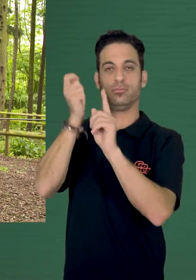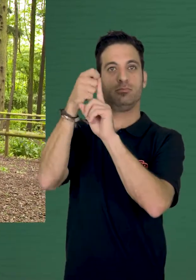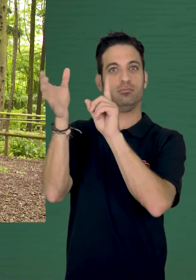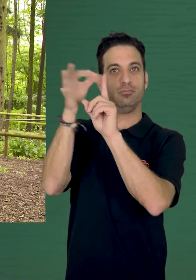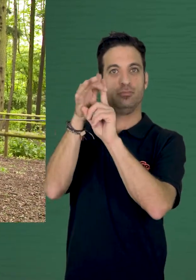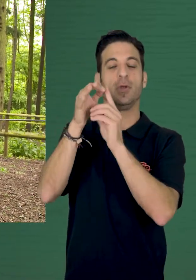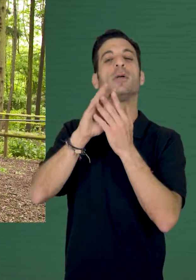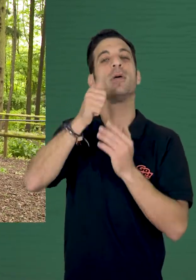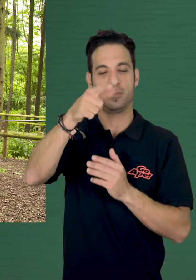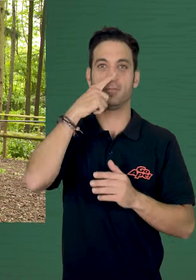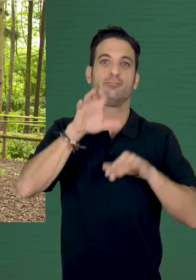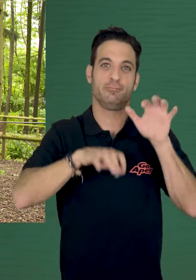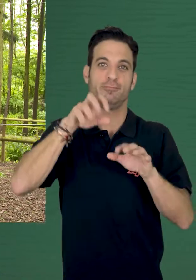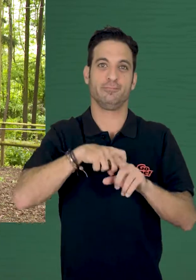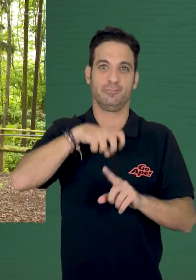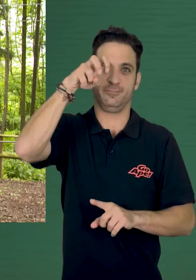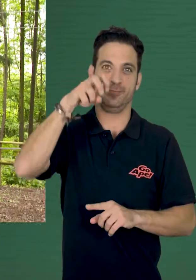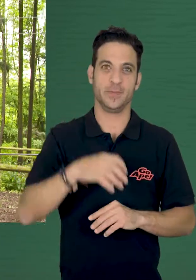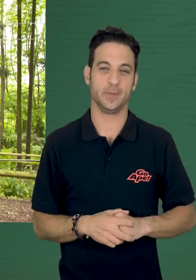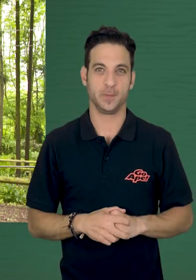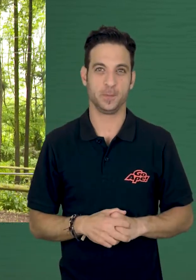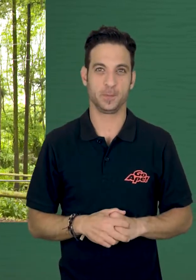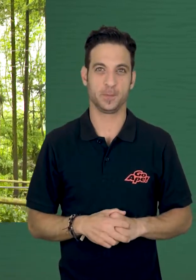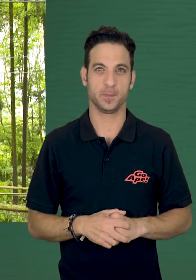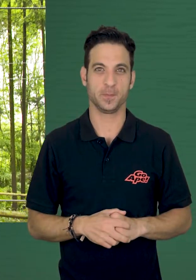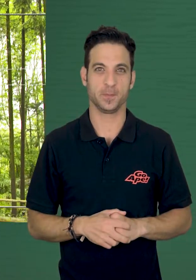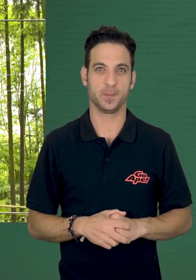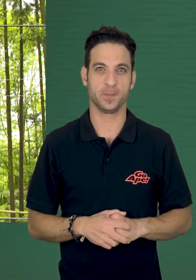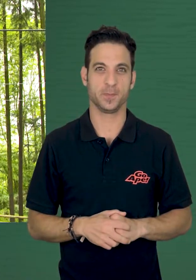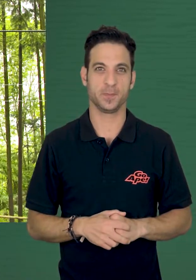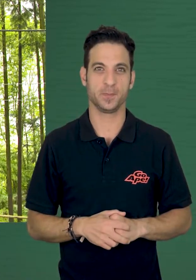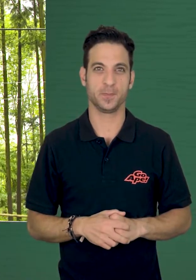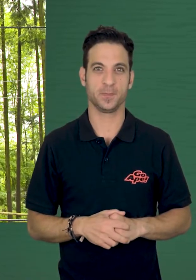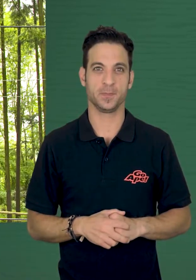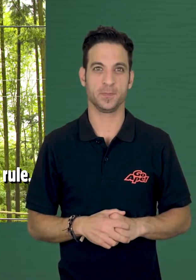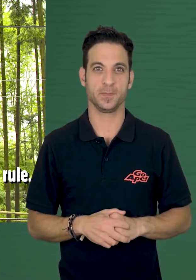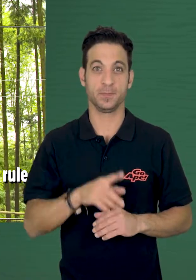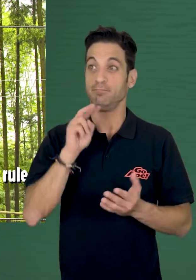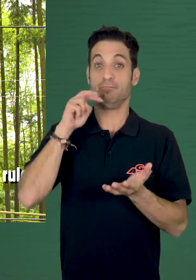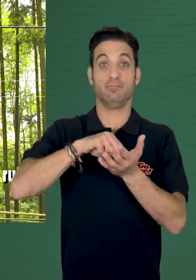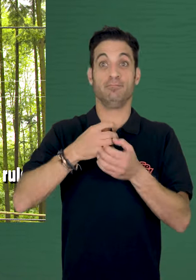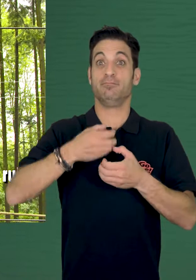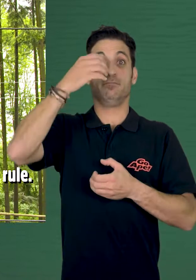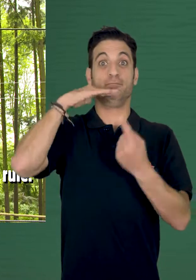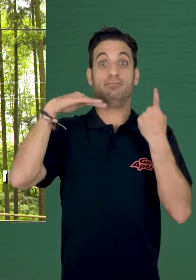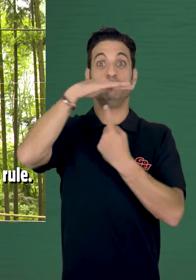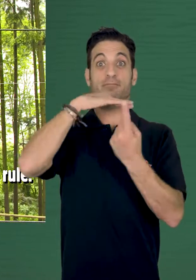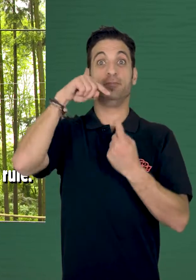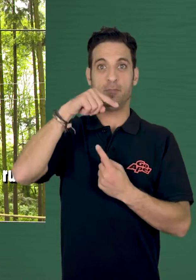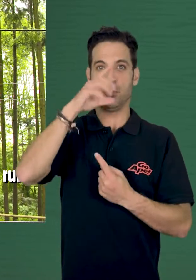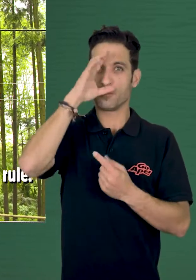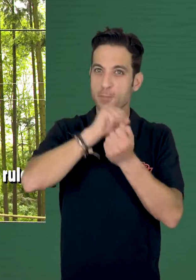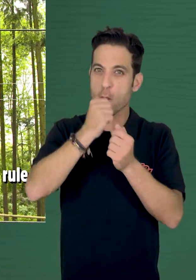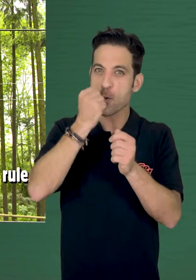And then you can climb up. At the top on the platform, you'll